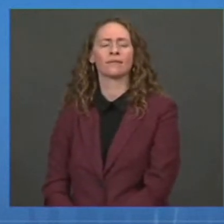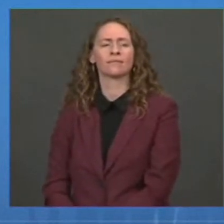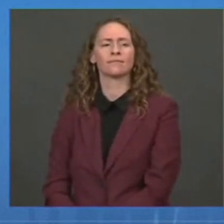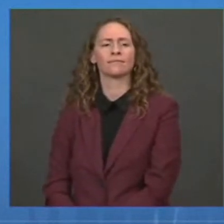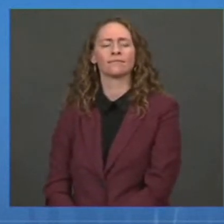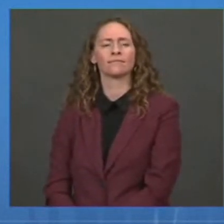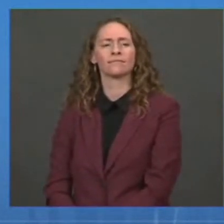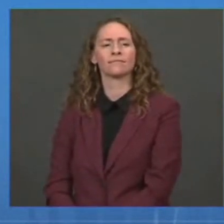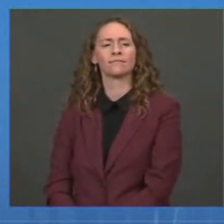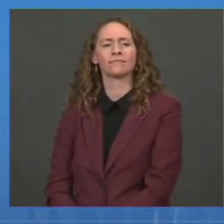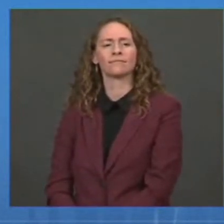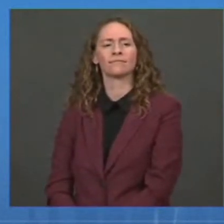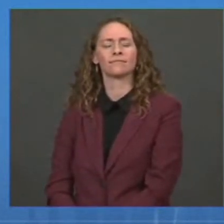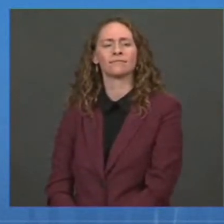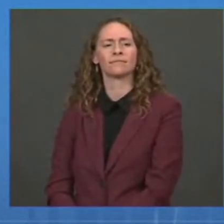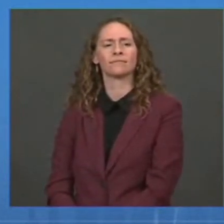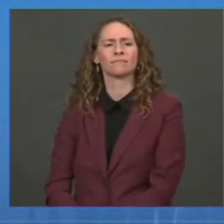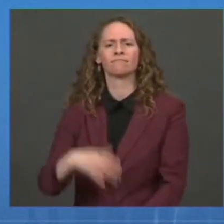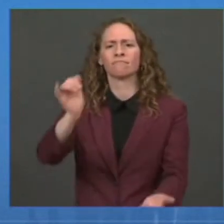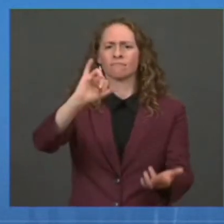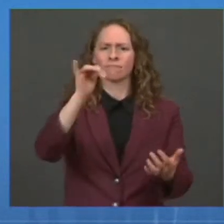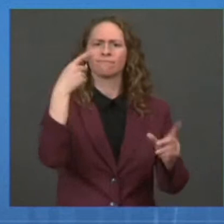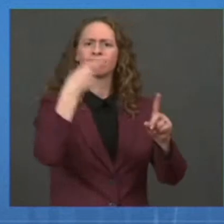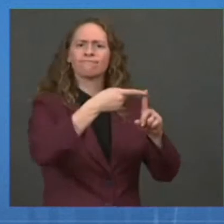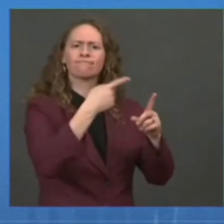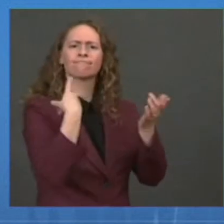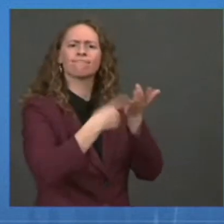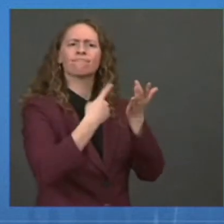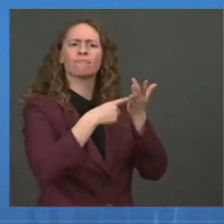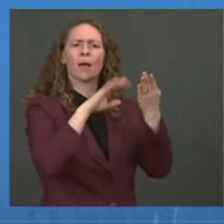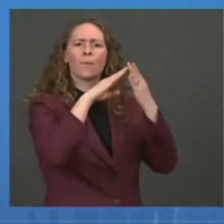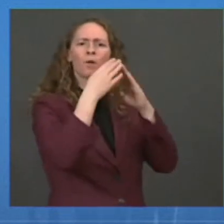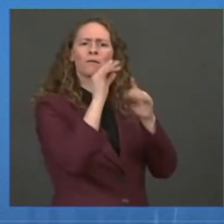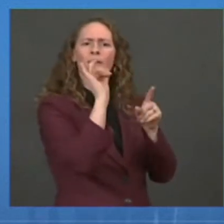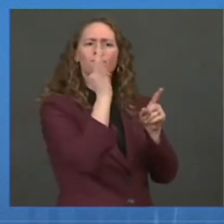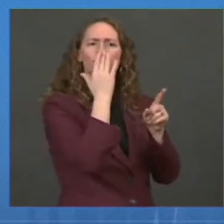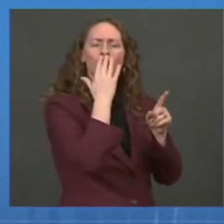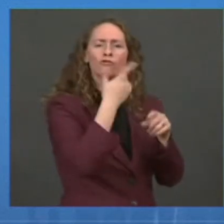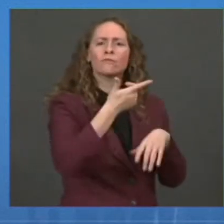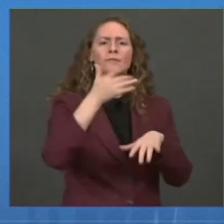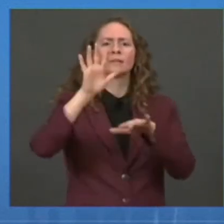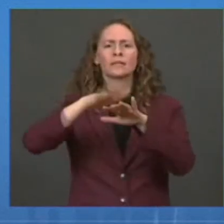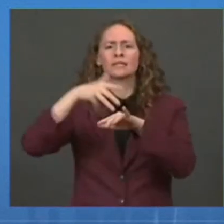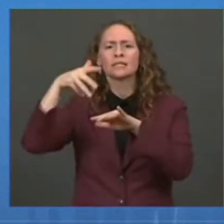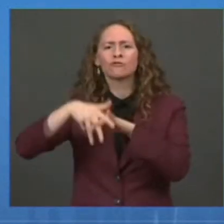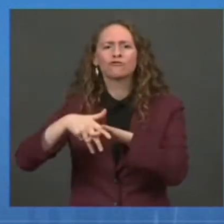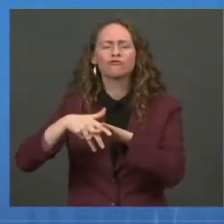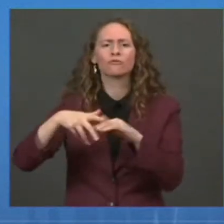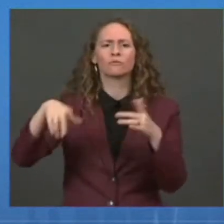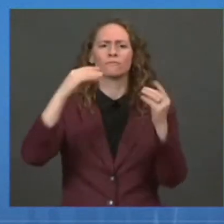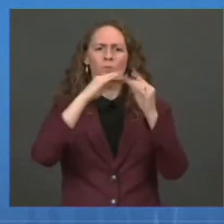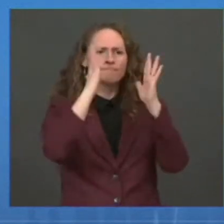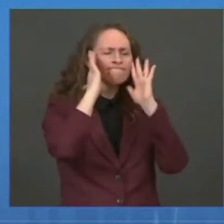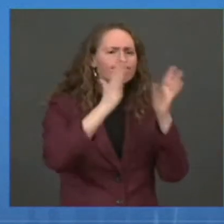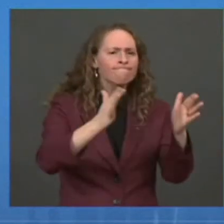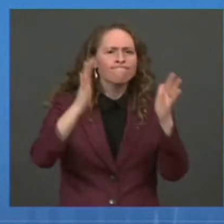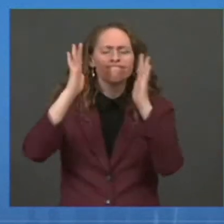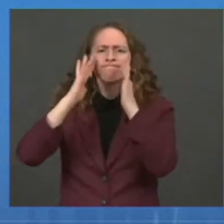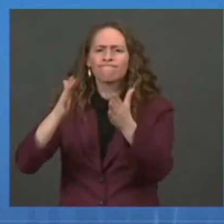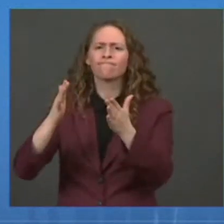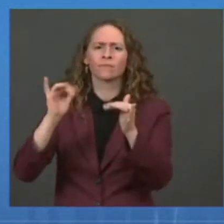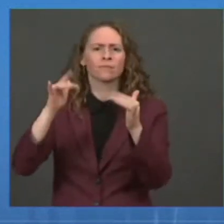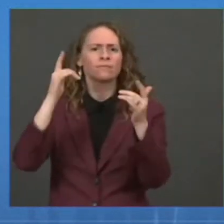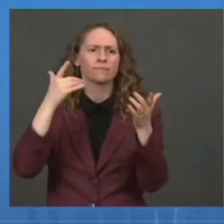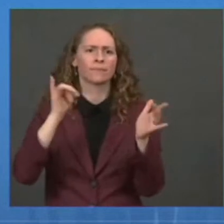by hosting health fairs, webinars, and virtual town halls. We're working through all channels where people get information: email, phone